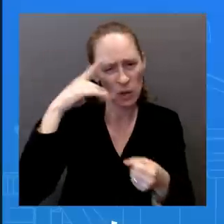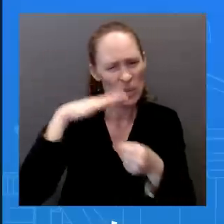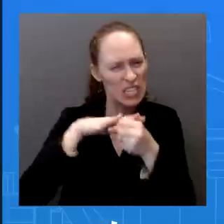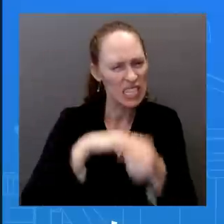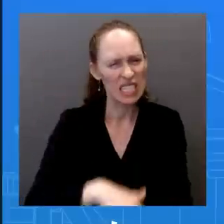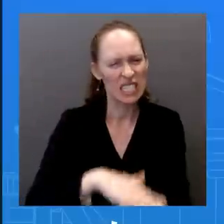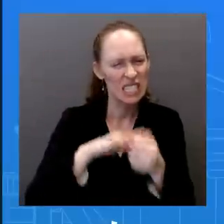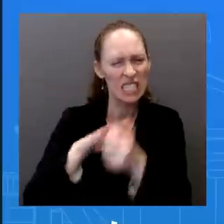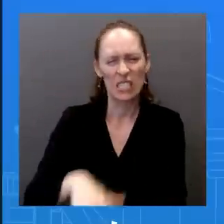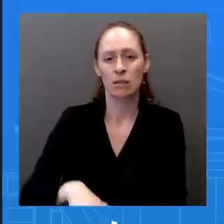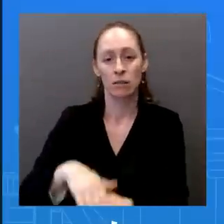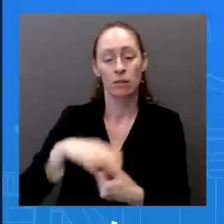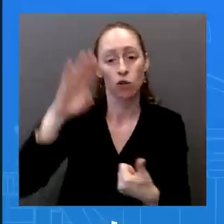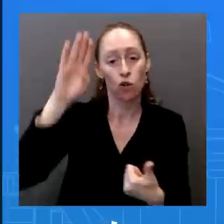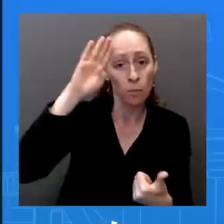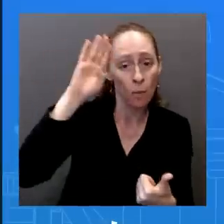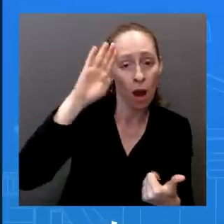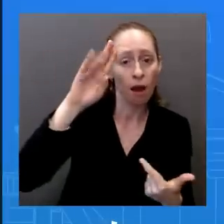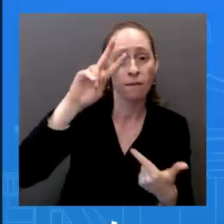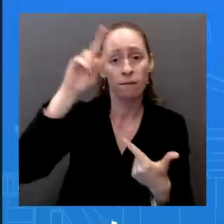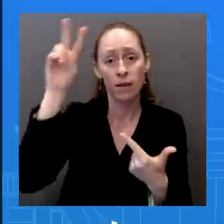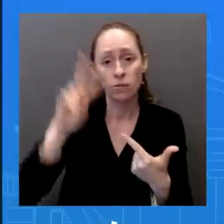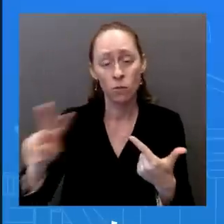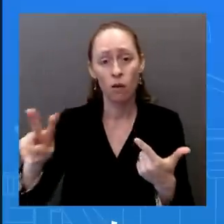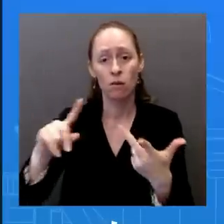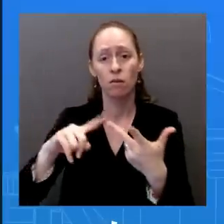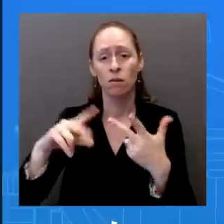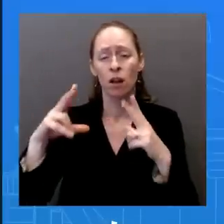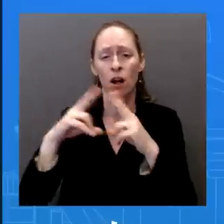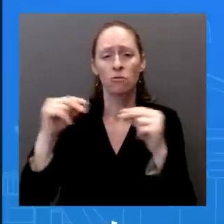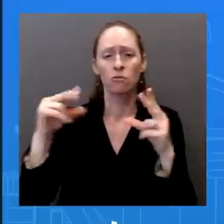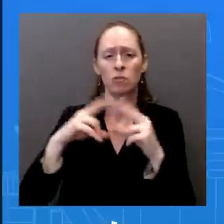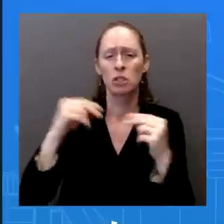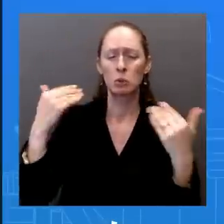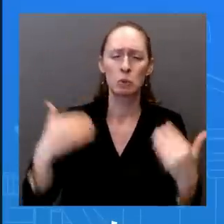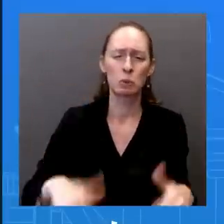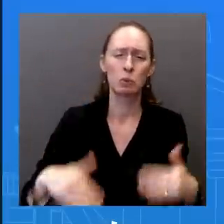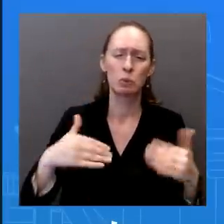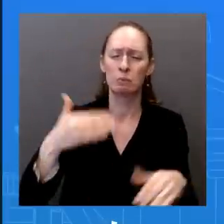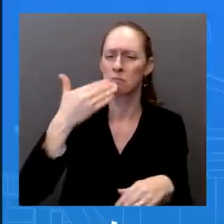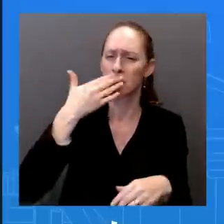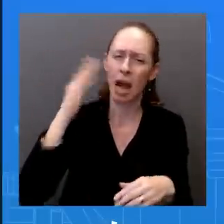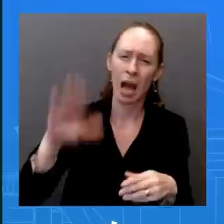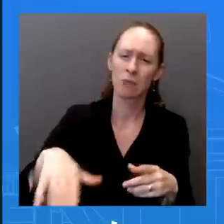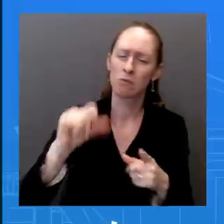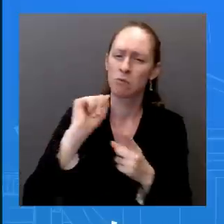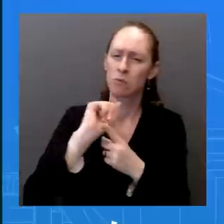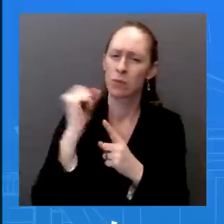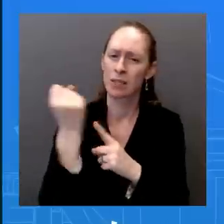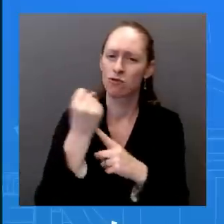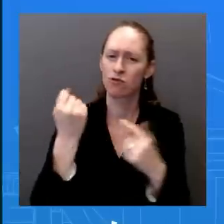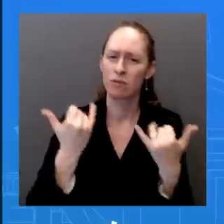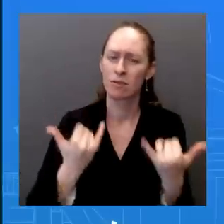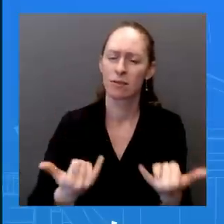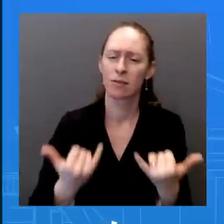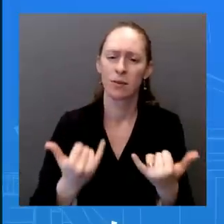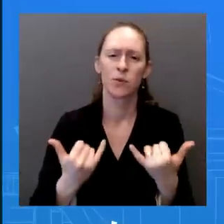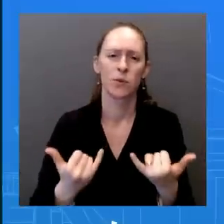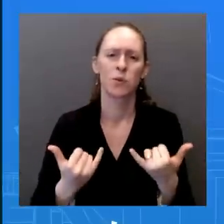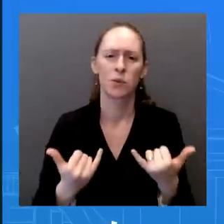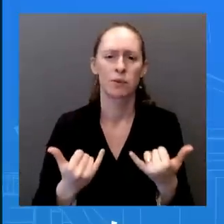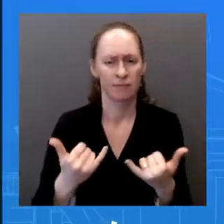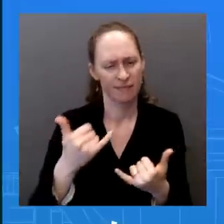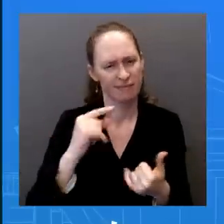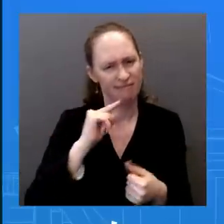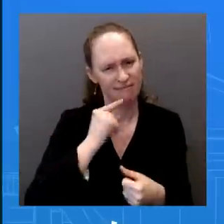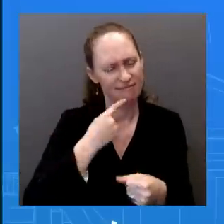are struggling under the weight and yoke of the repressive governments of those three countries, and they are trying to get